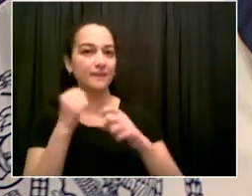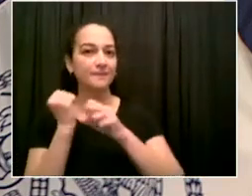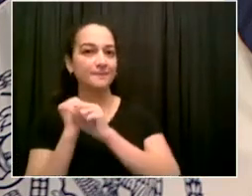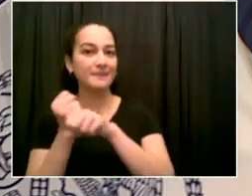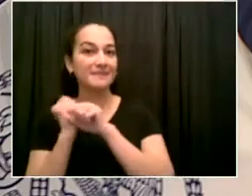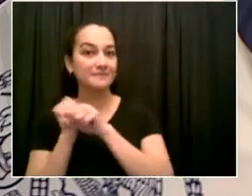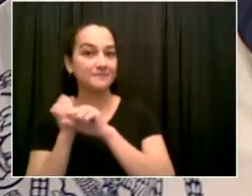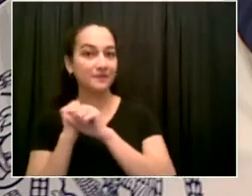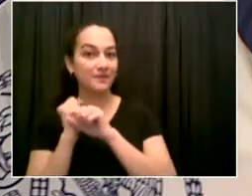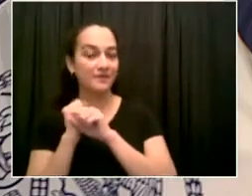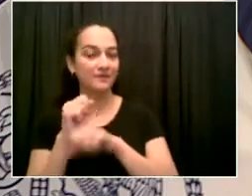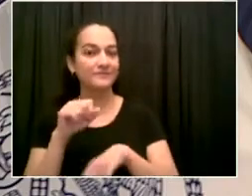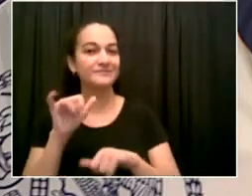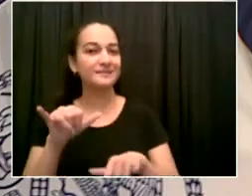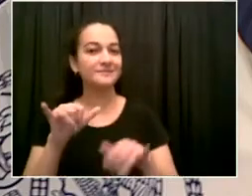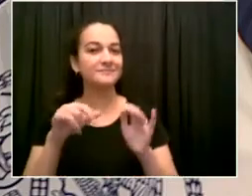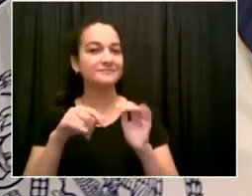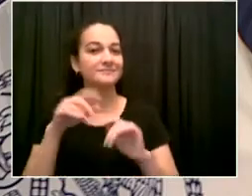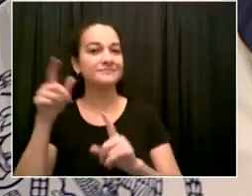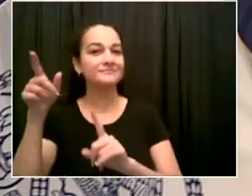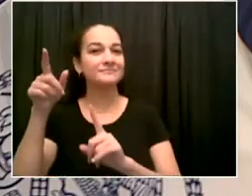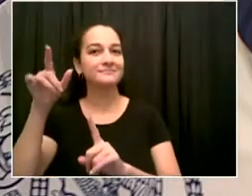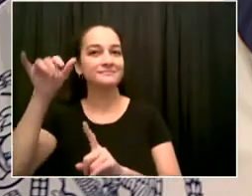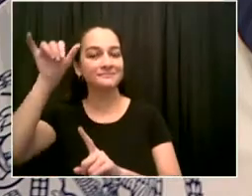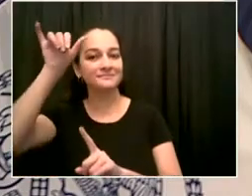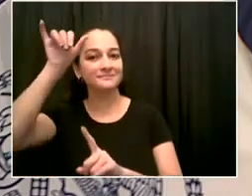that. We're next topic, please.